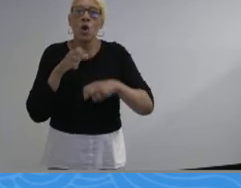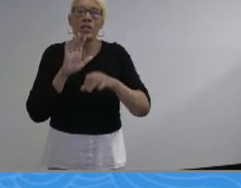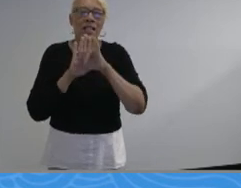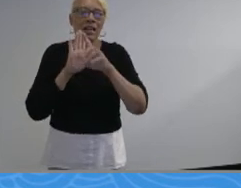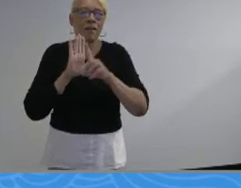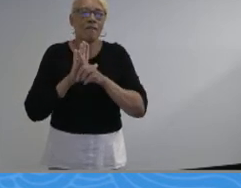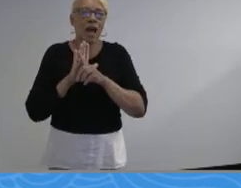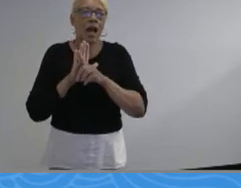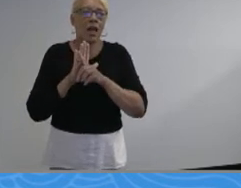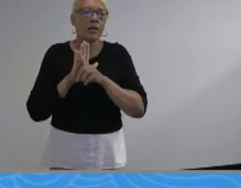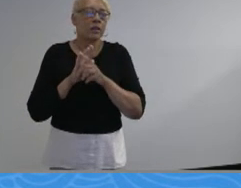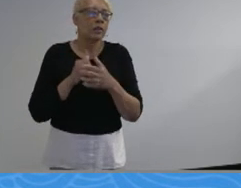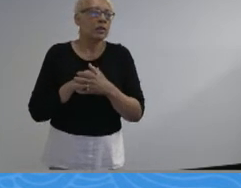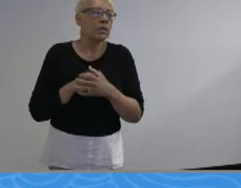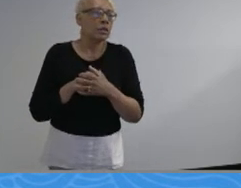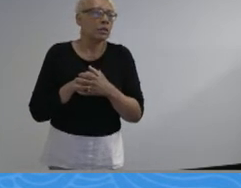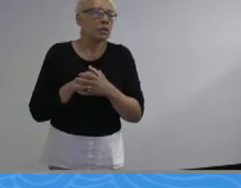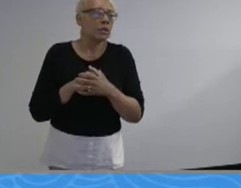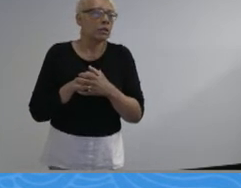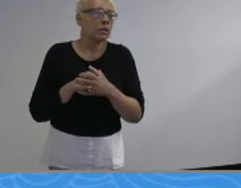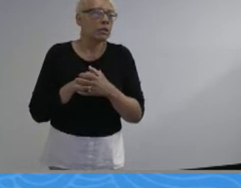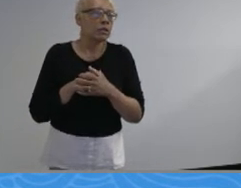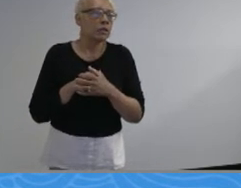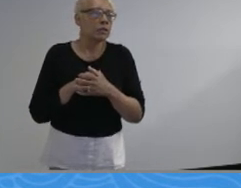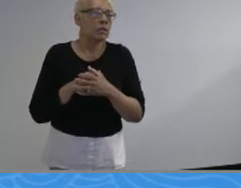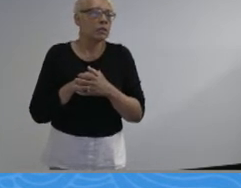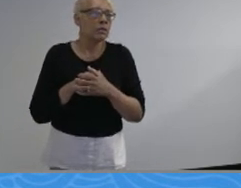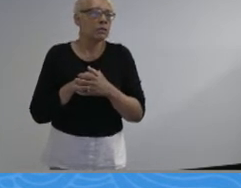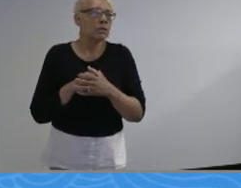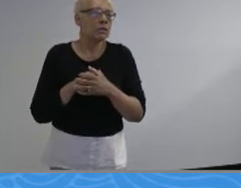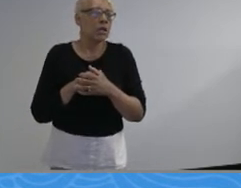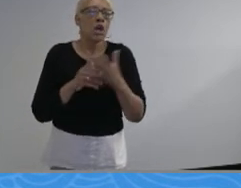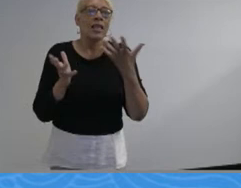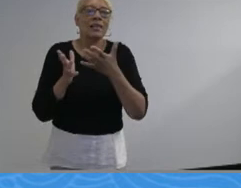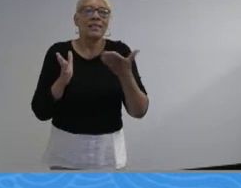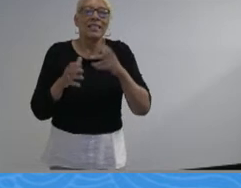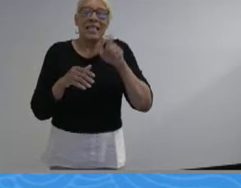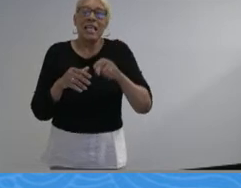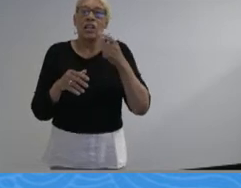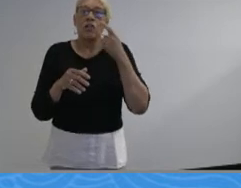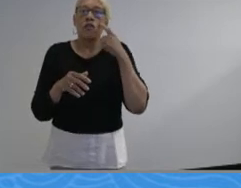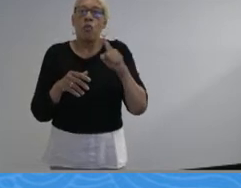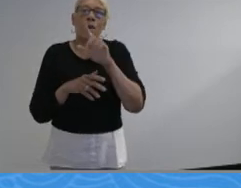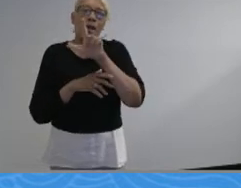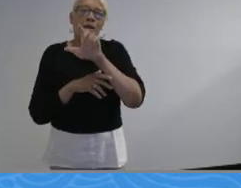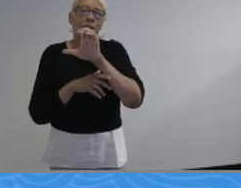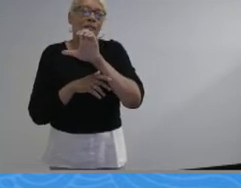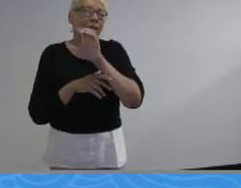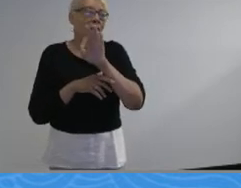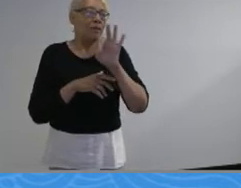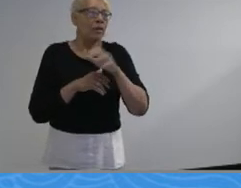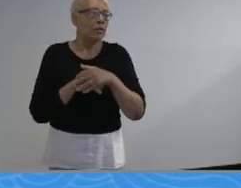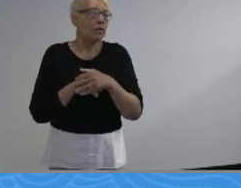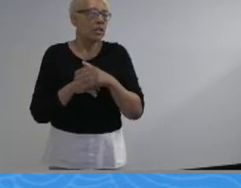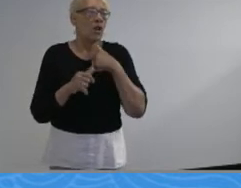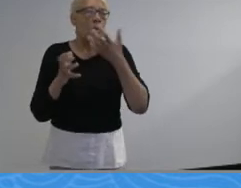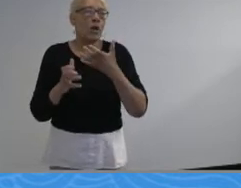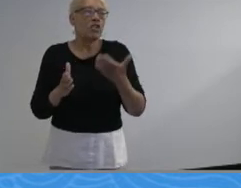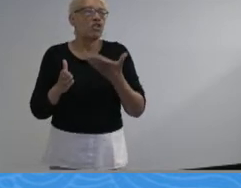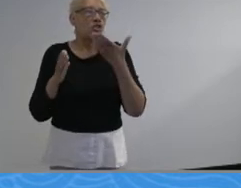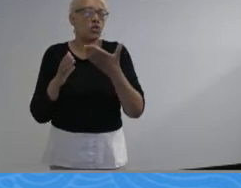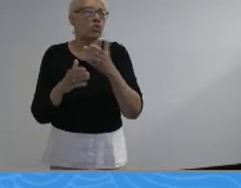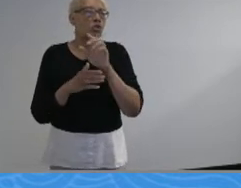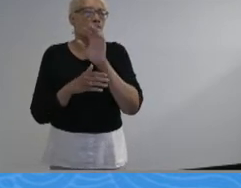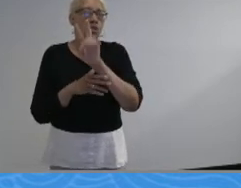and to achieve the continuous improvement required by LCFF. And so with this in mind, I want to introduce two parents